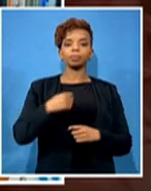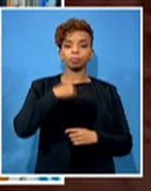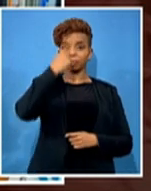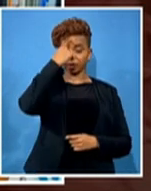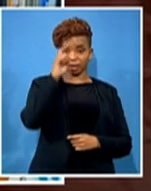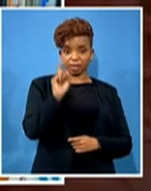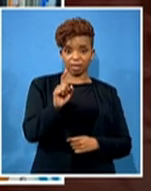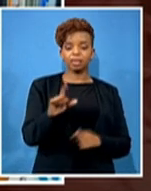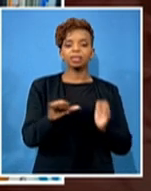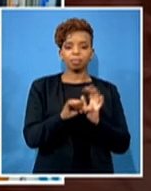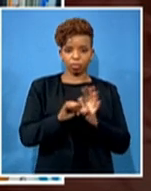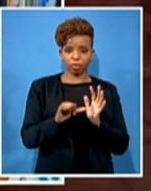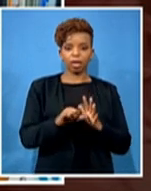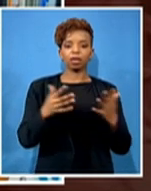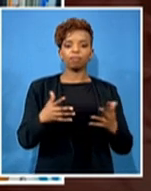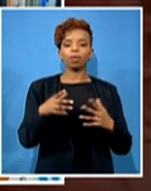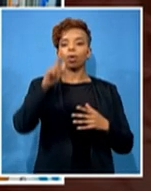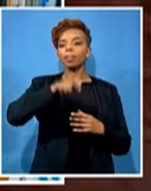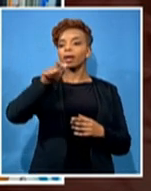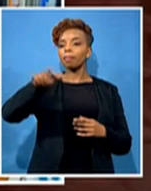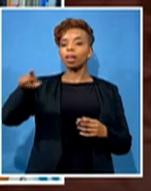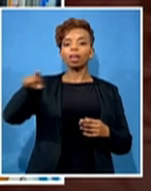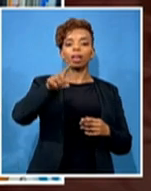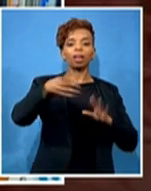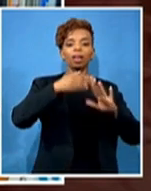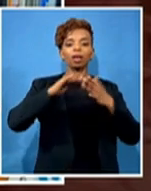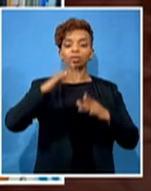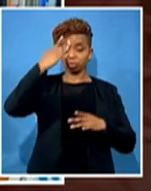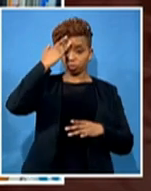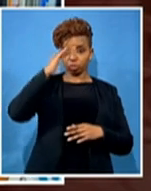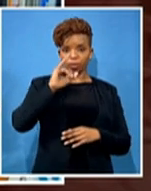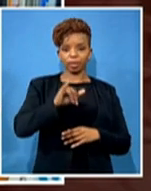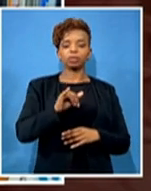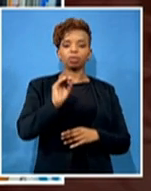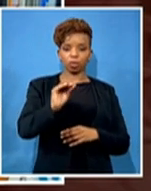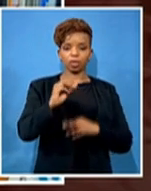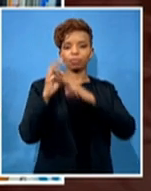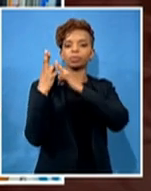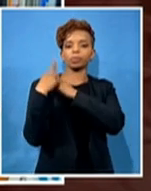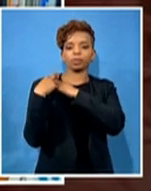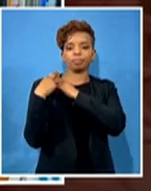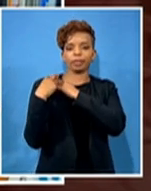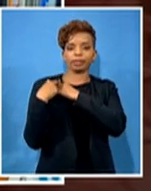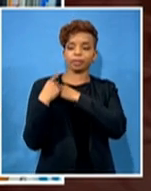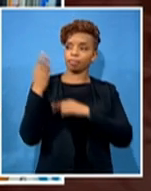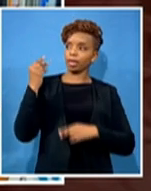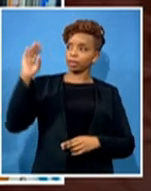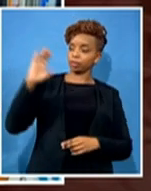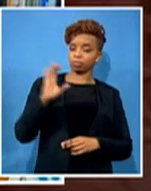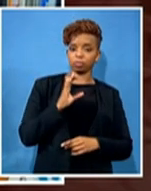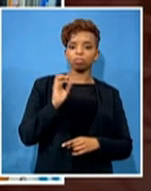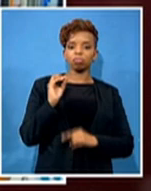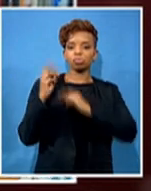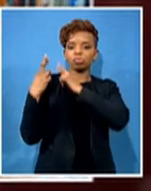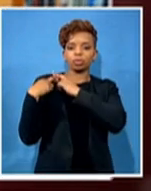of accountability that comes with lending money, particularly from the IMF. We are told that